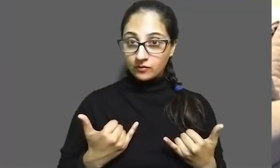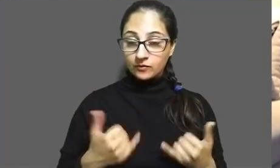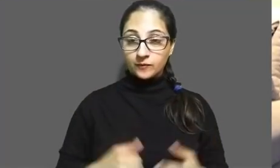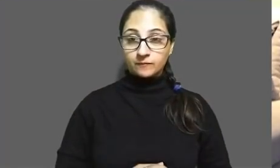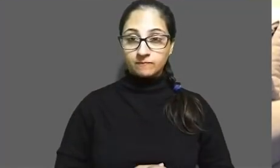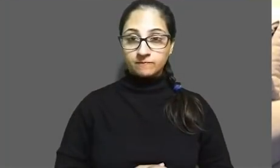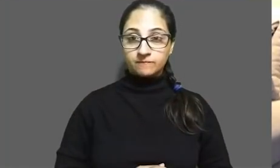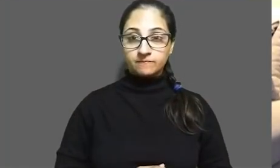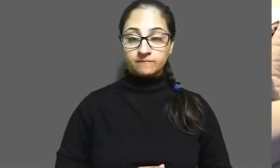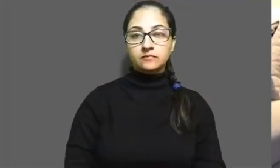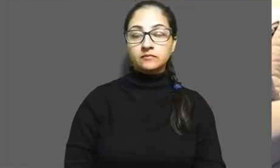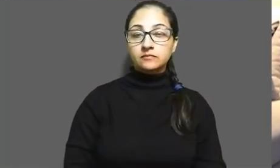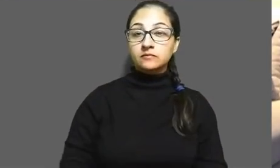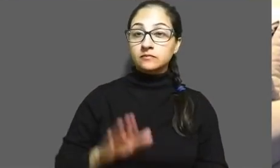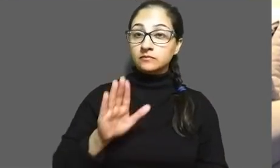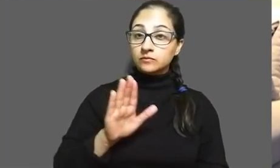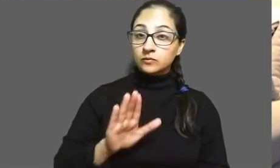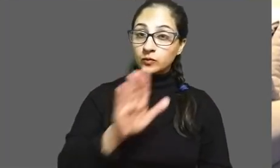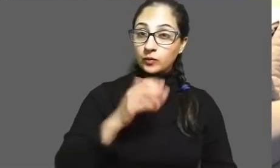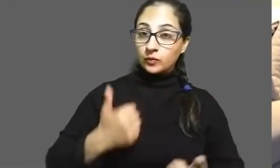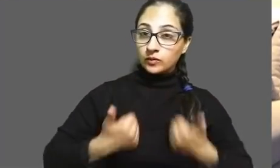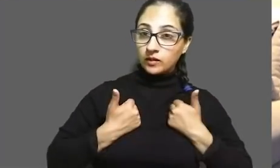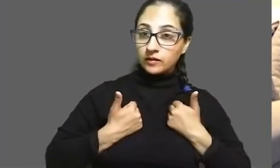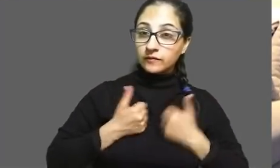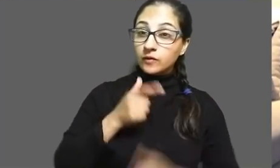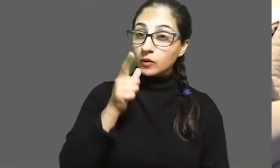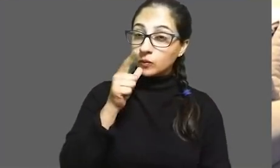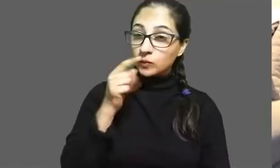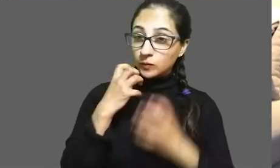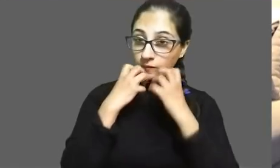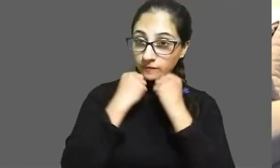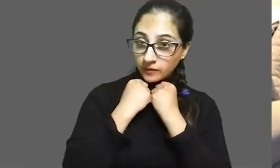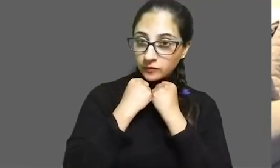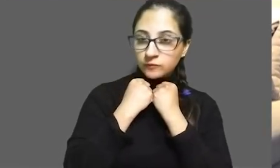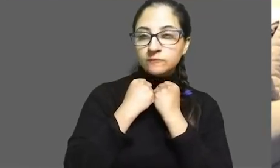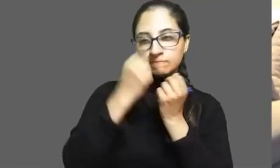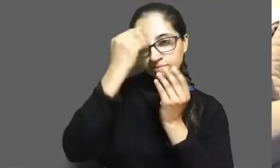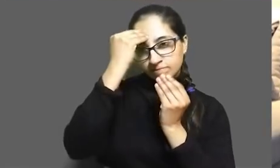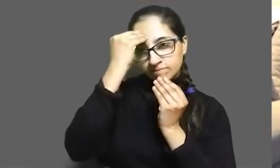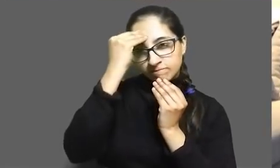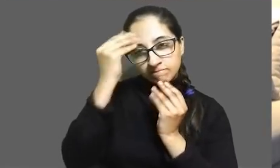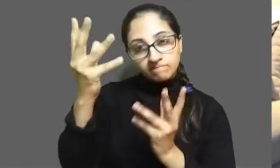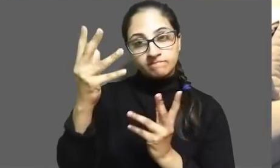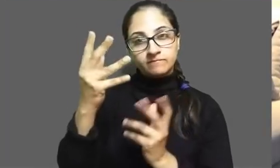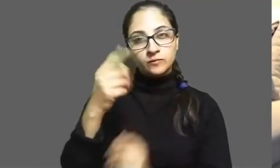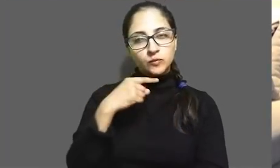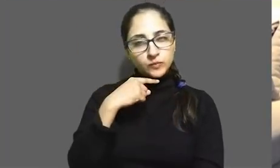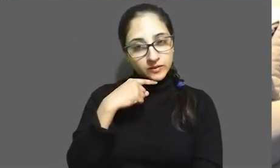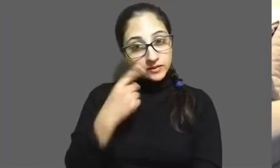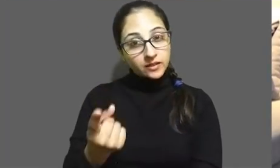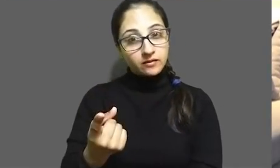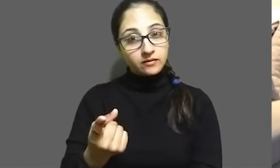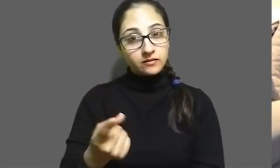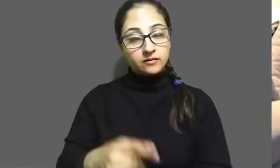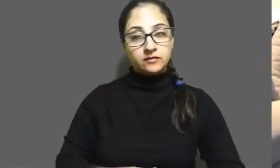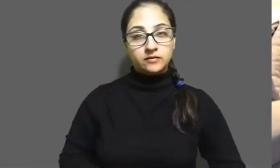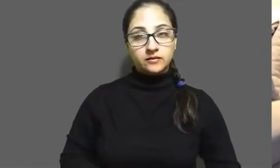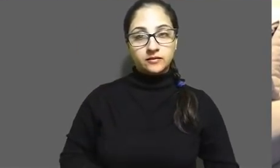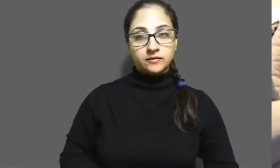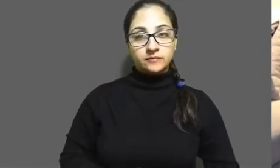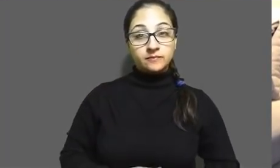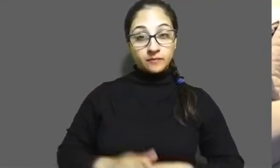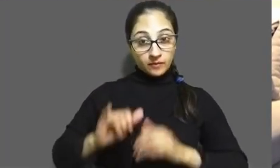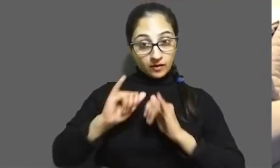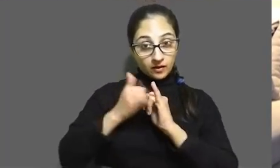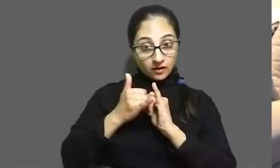count on the relationships we have. And so another learning is to treasure the time that we have with our loved